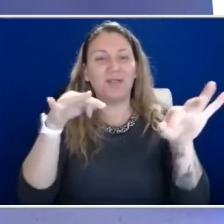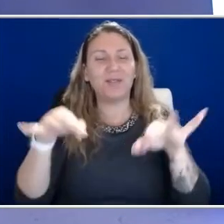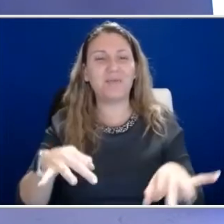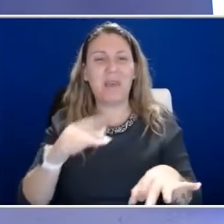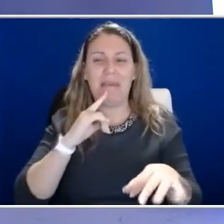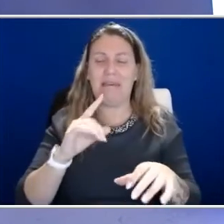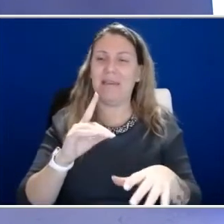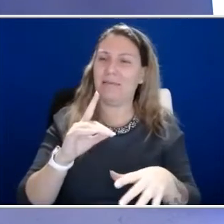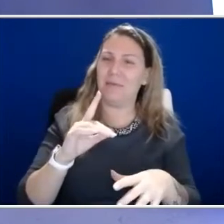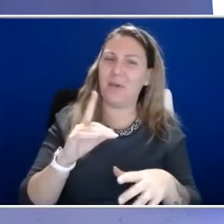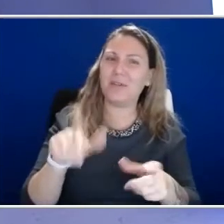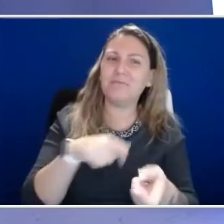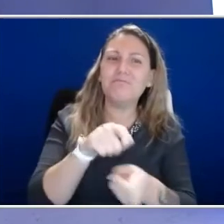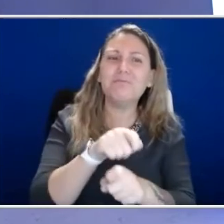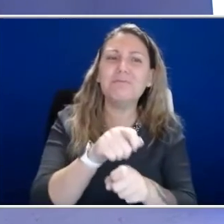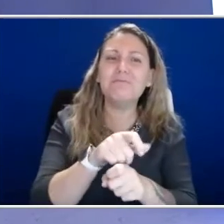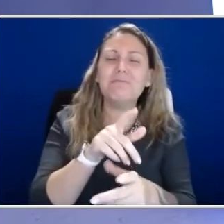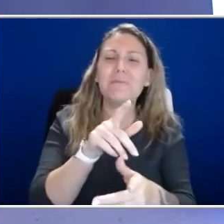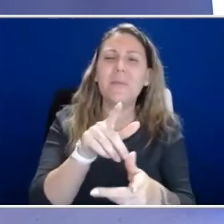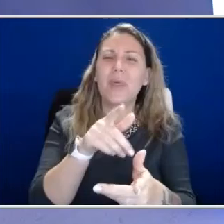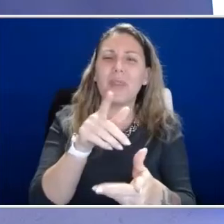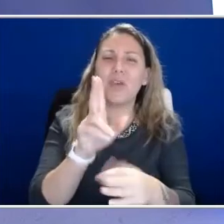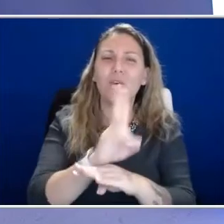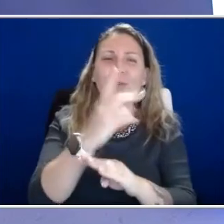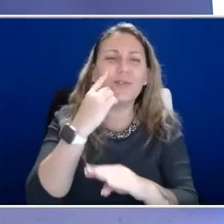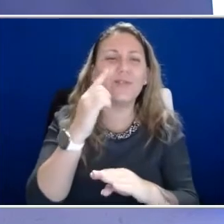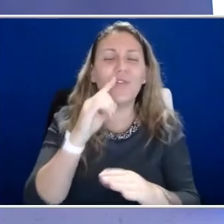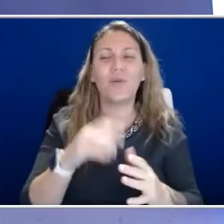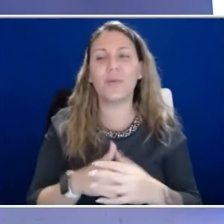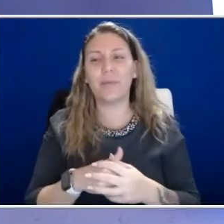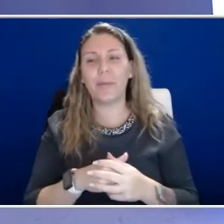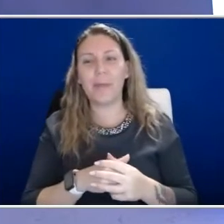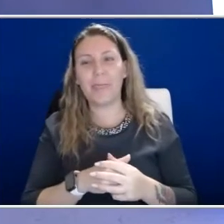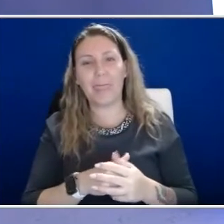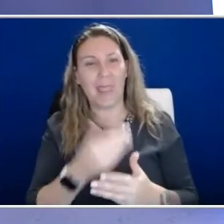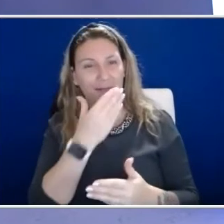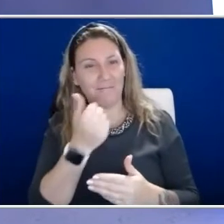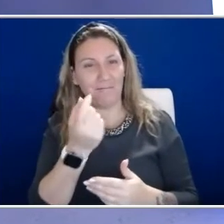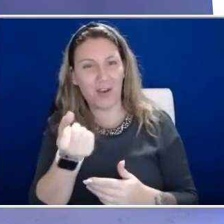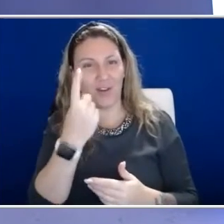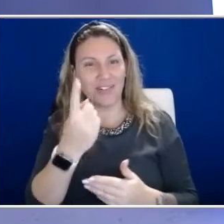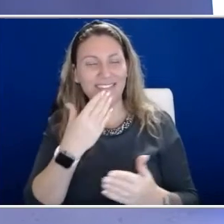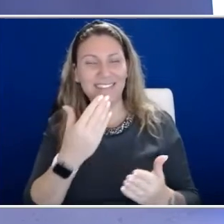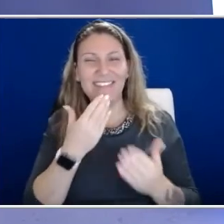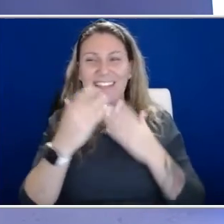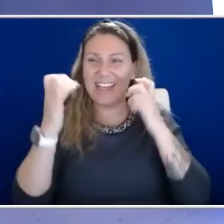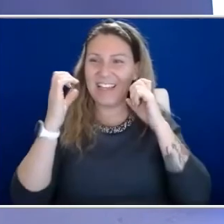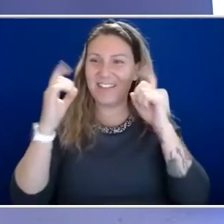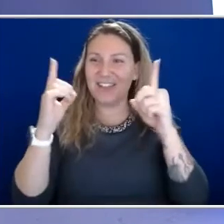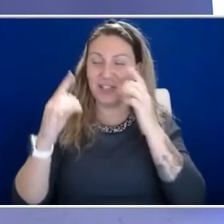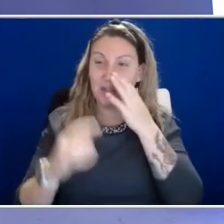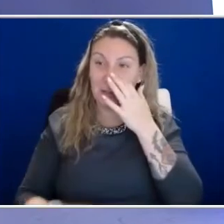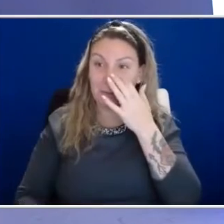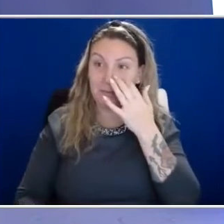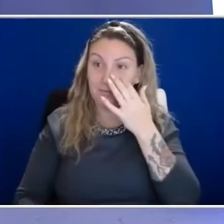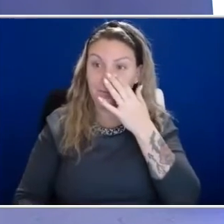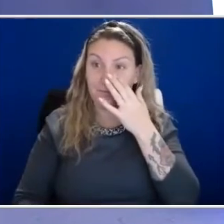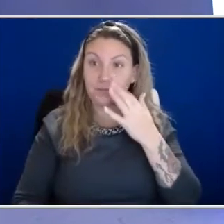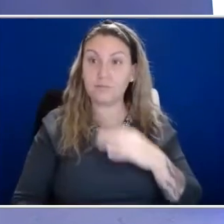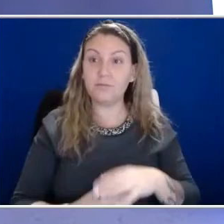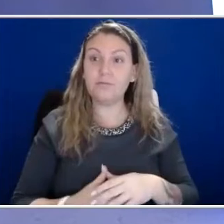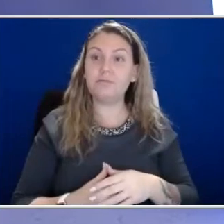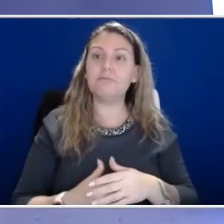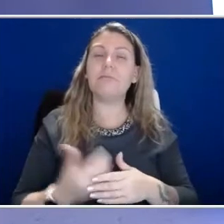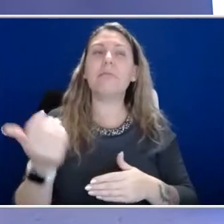specifically used for, you know, and I just have a better understanding. So thanks for the education on that. Any last tips